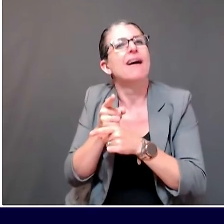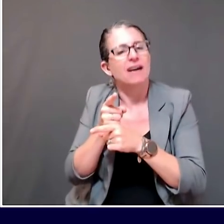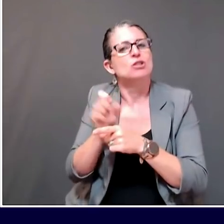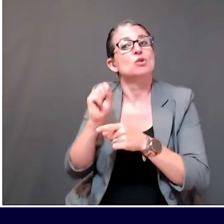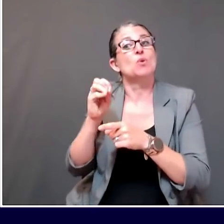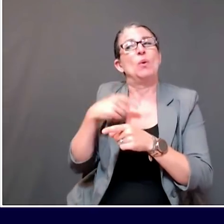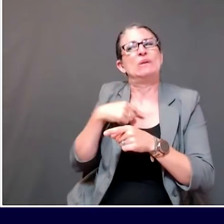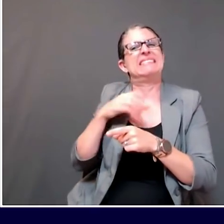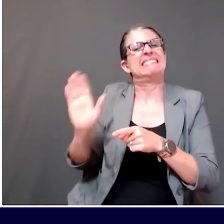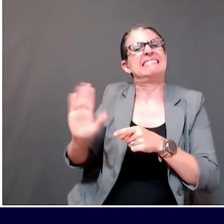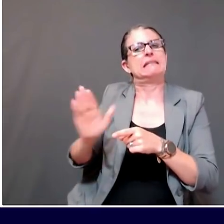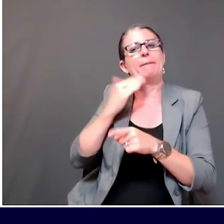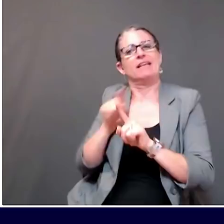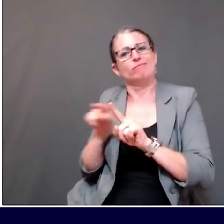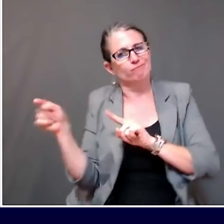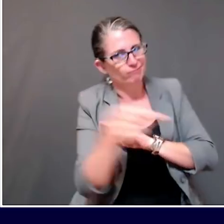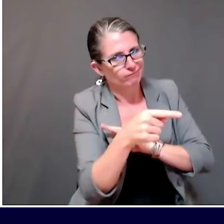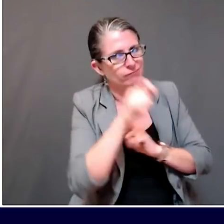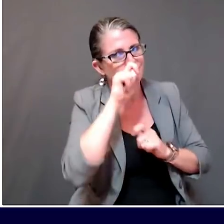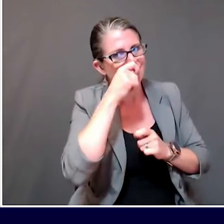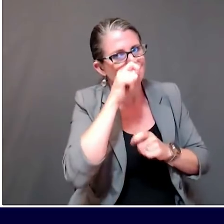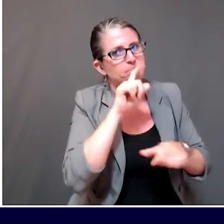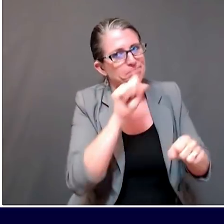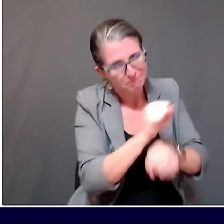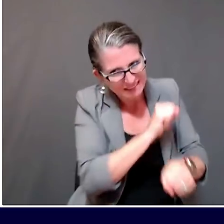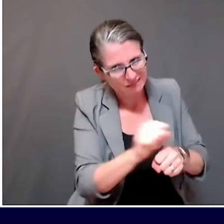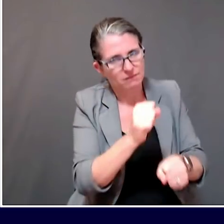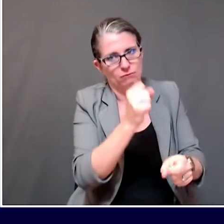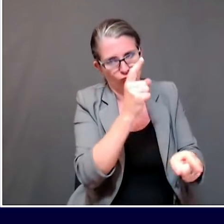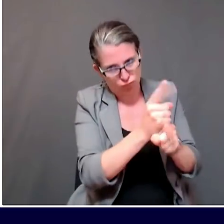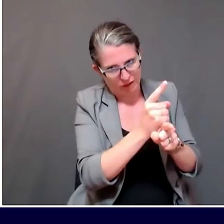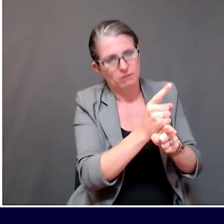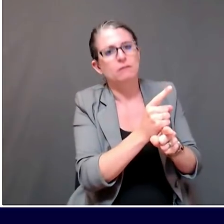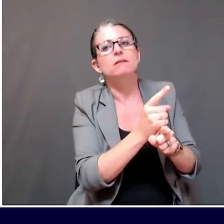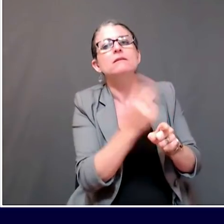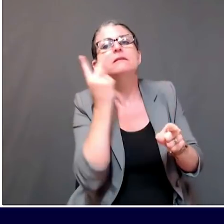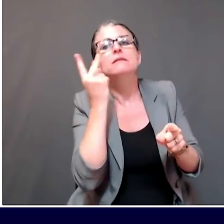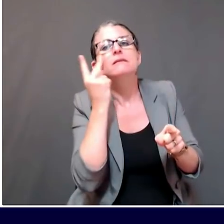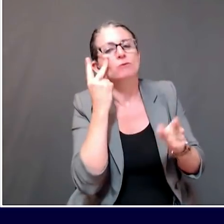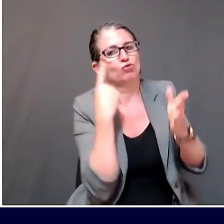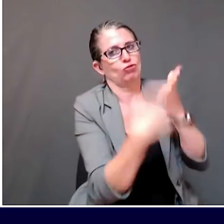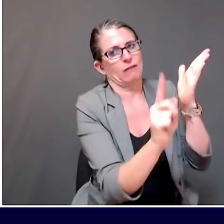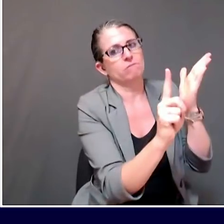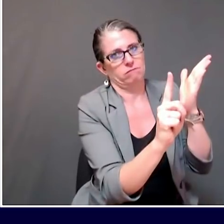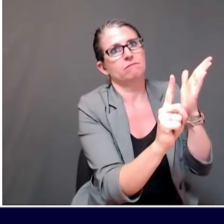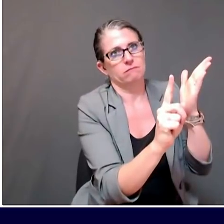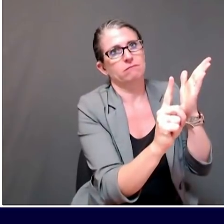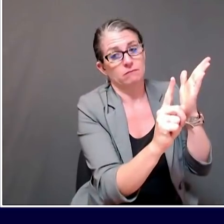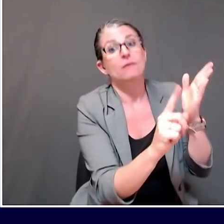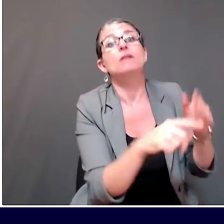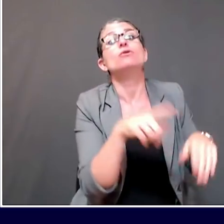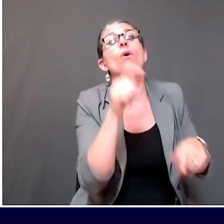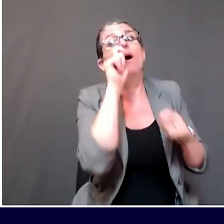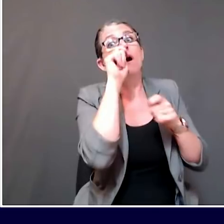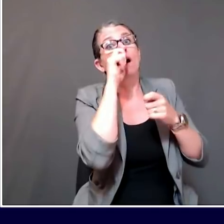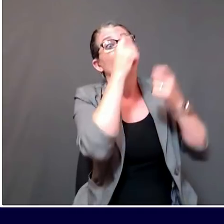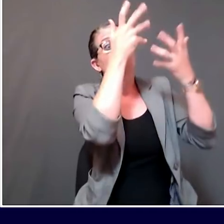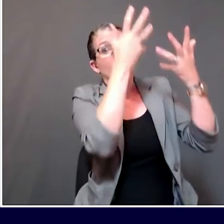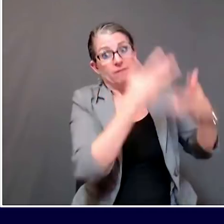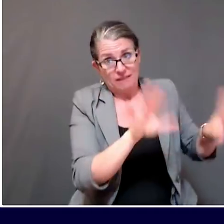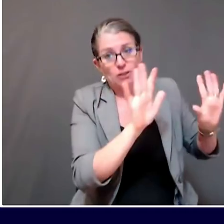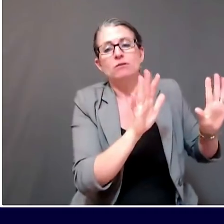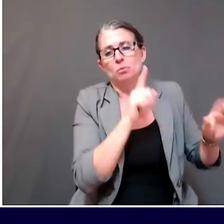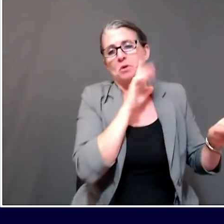uses. So when we saw this increase of cases that were probable from one camp on